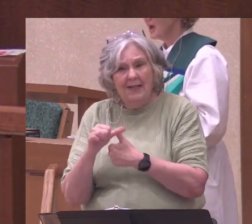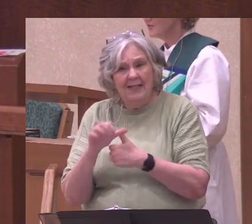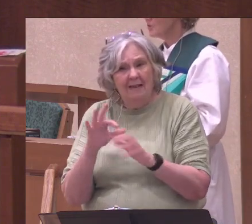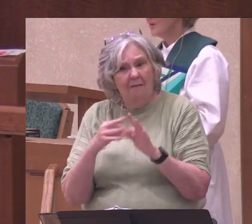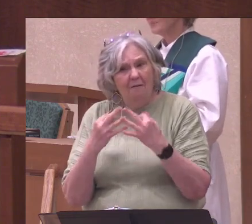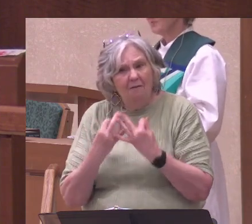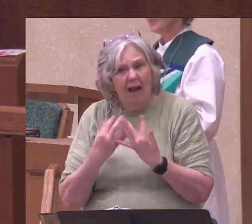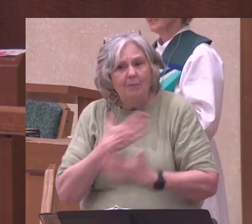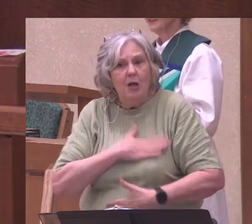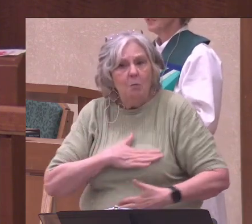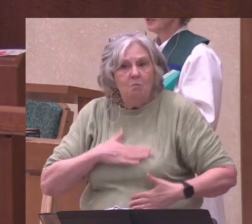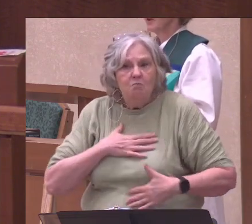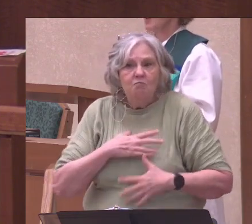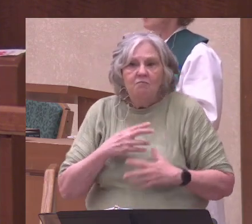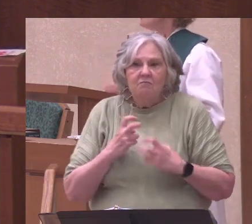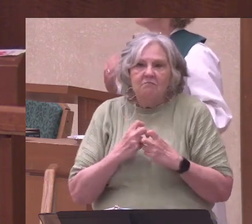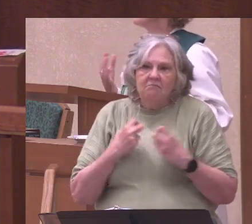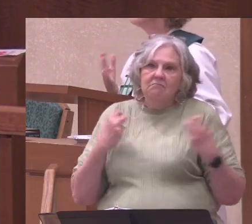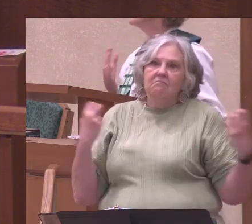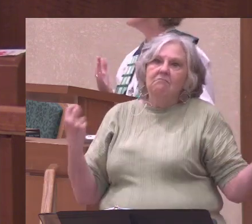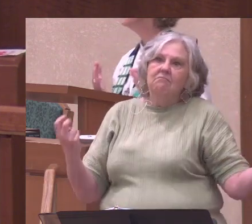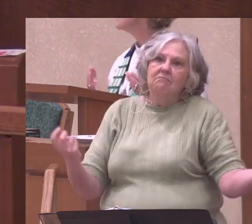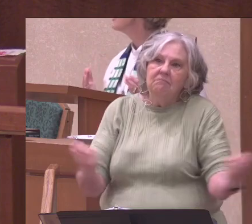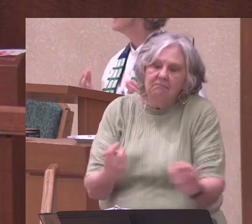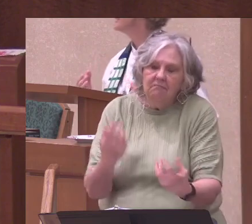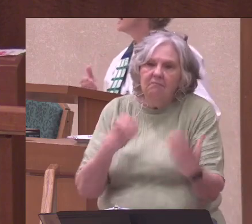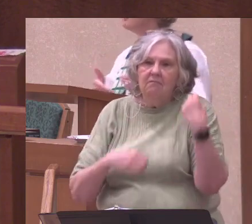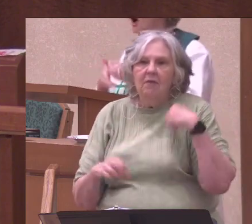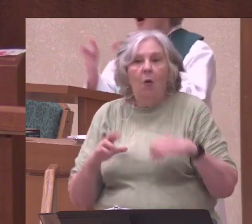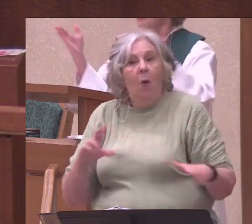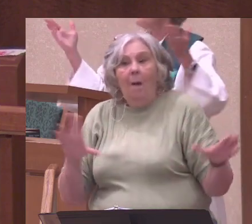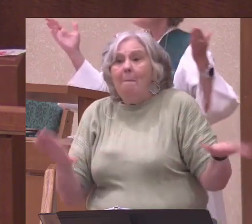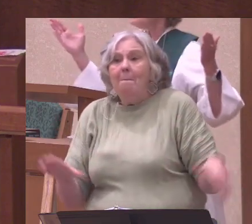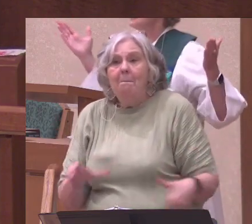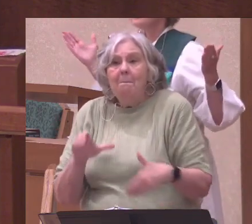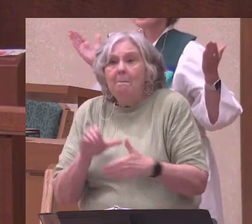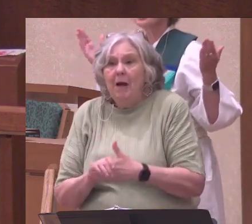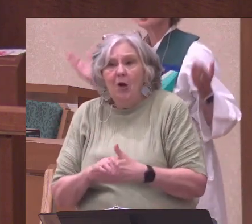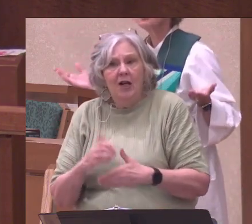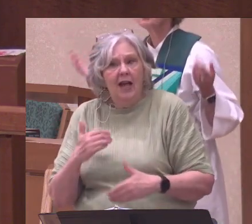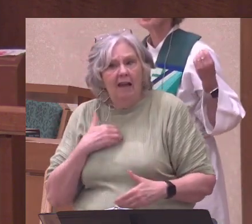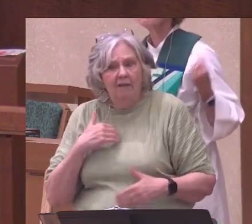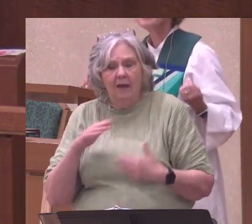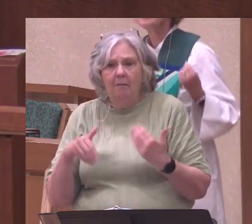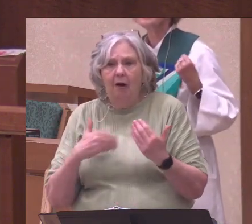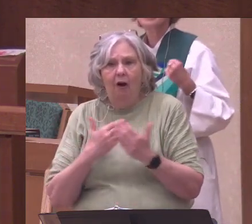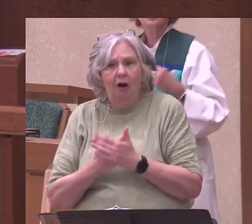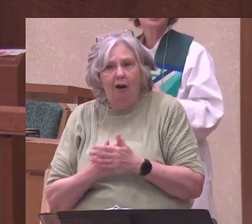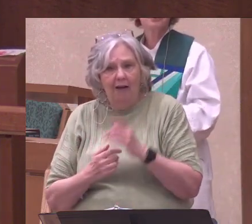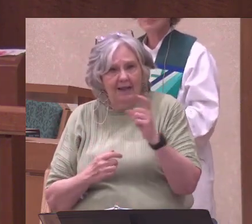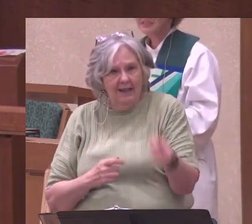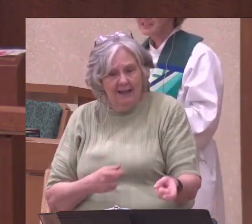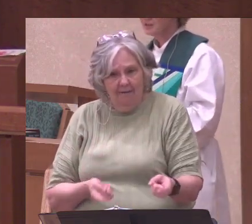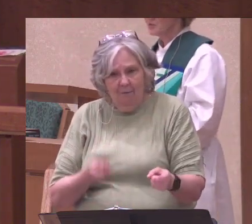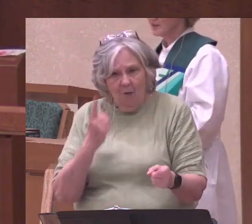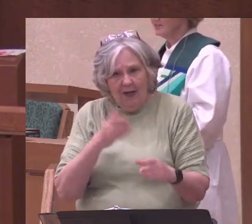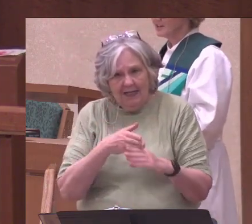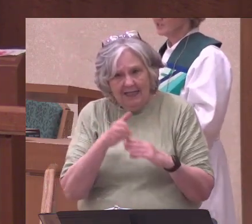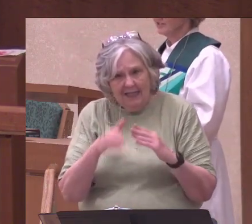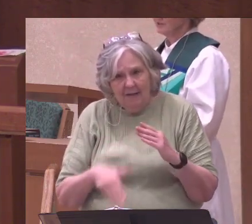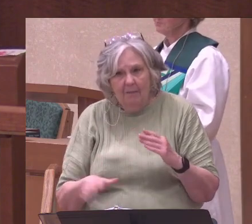holidays when everyone was together, or of getting married and having all of your guests contribute a piece to complete